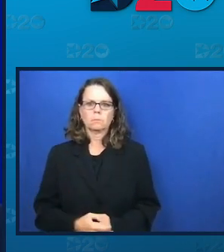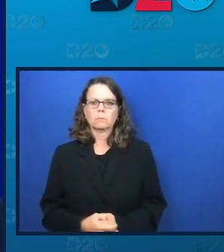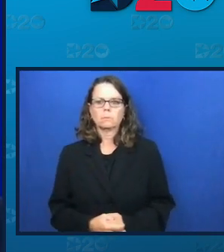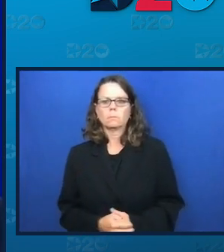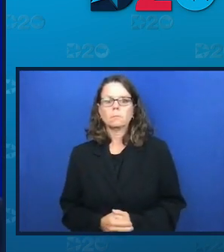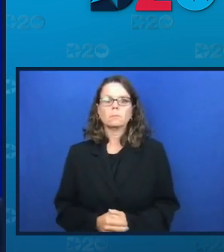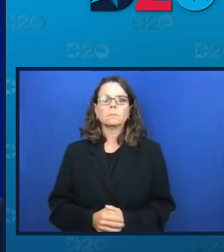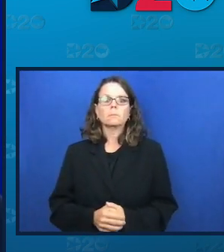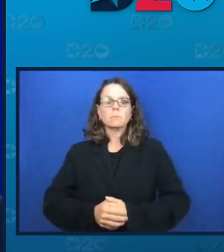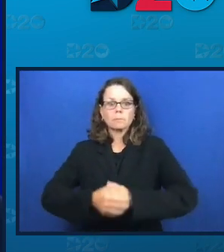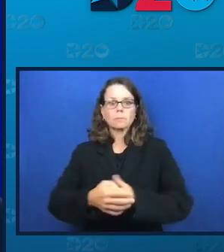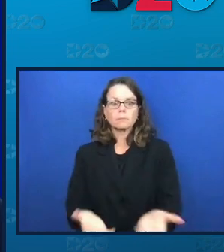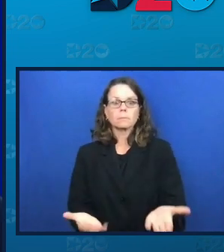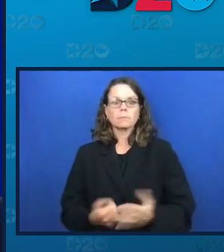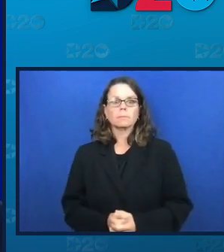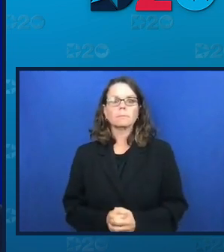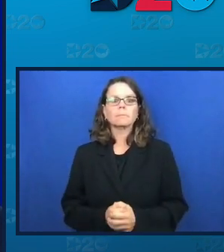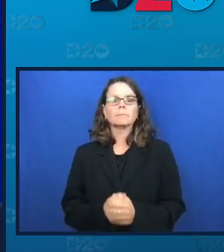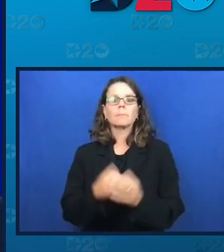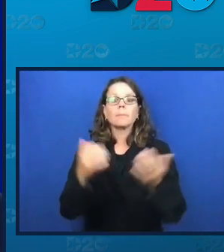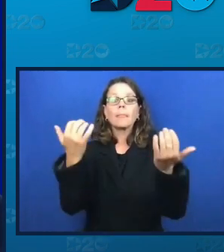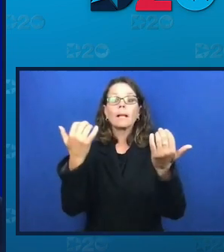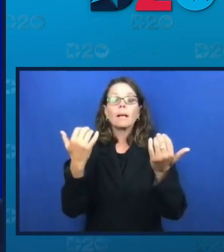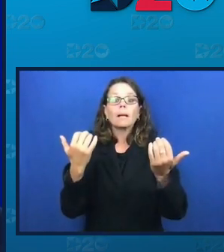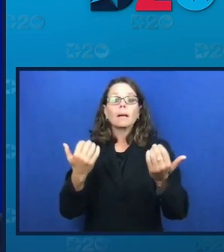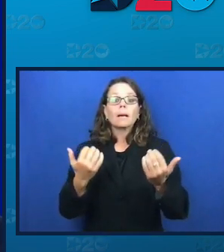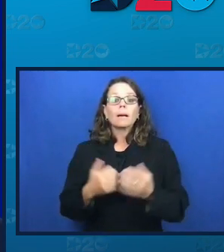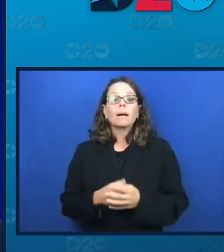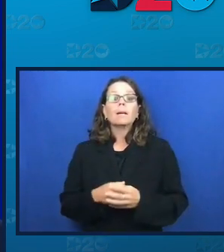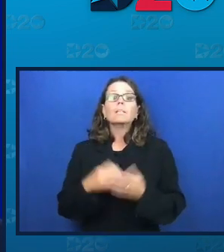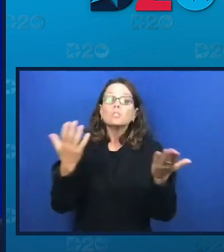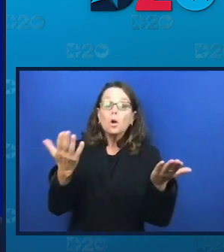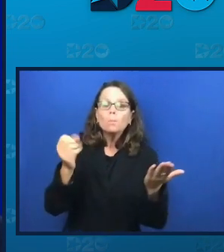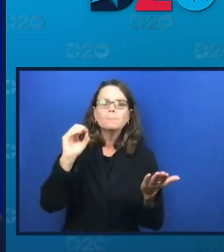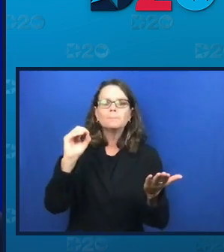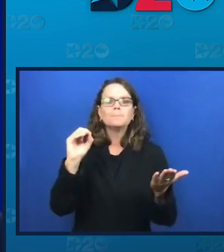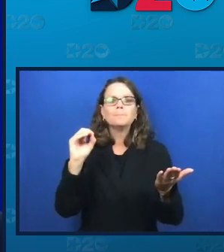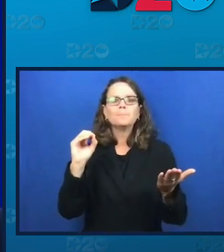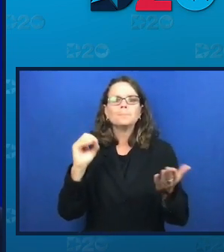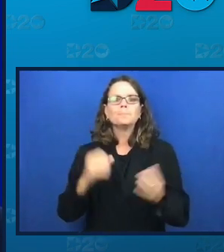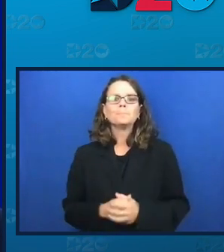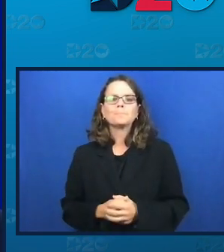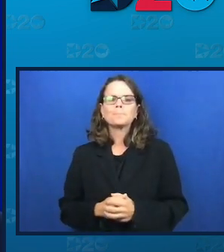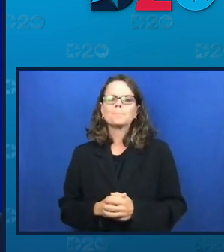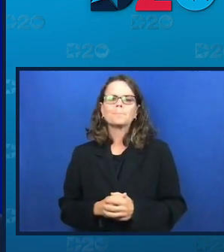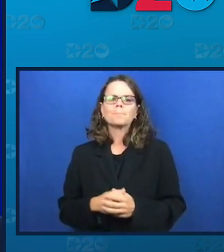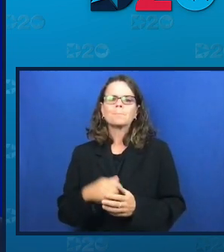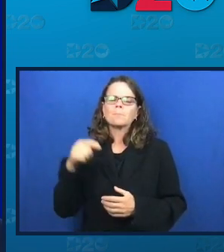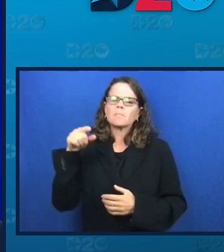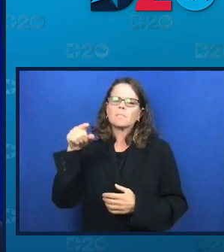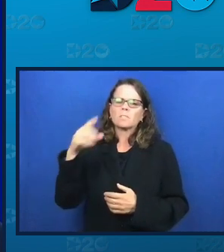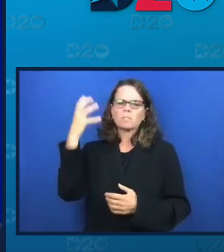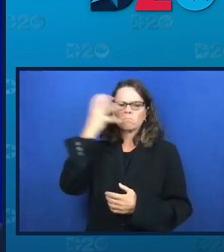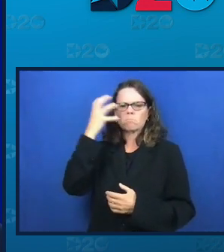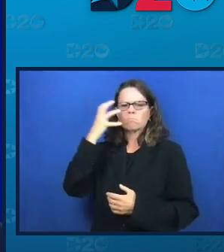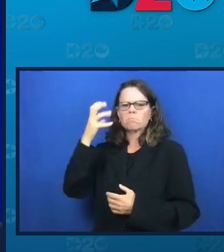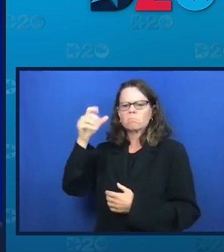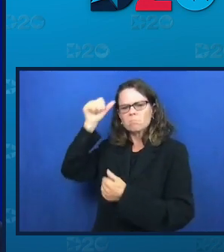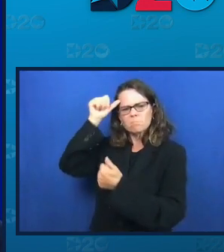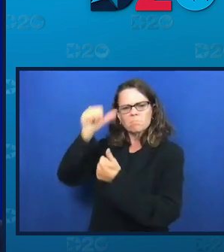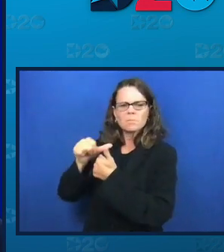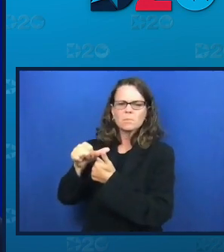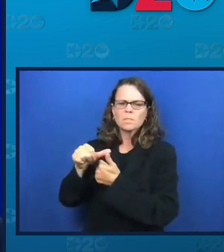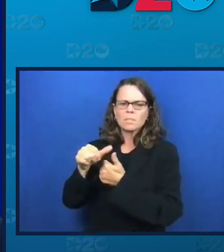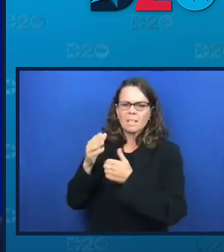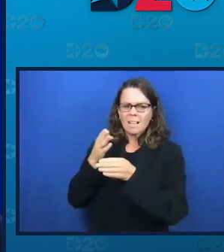family. And my heart goes out to you. If you may remember, after Barack and Michelle and I were